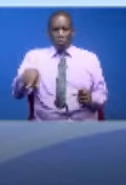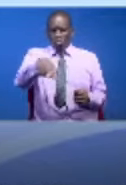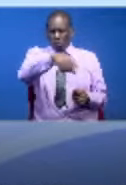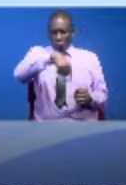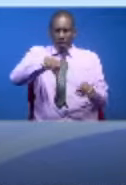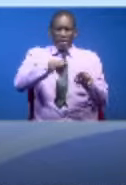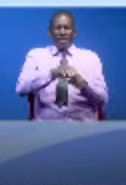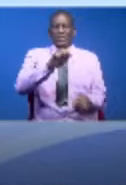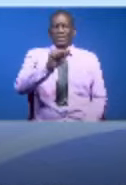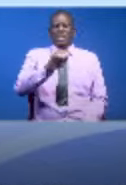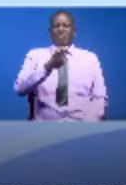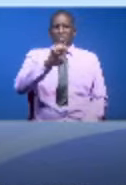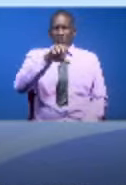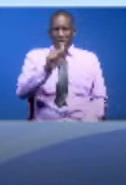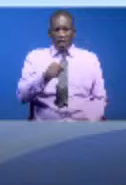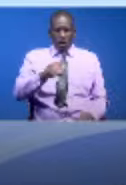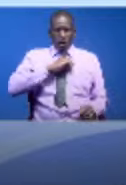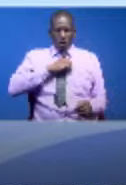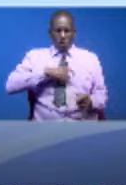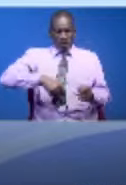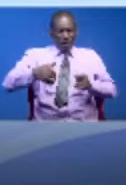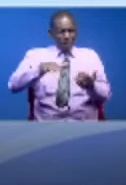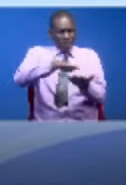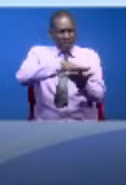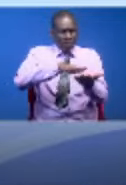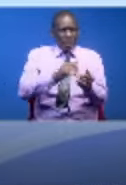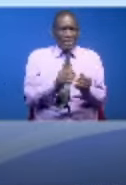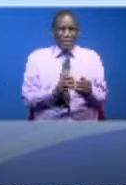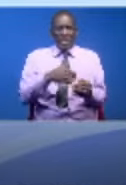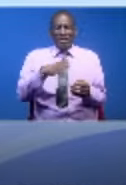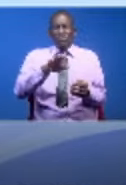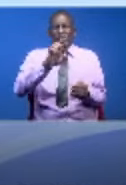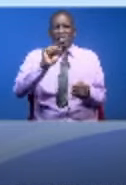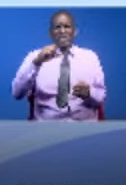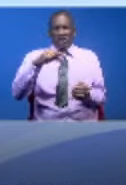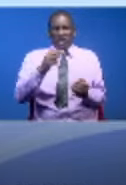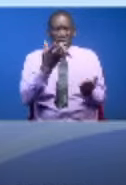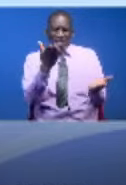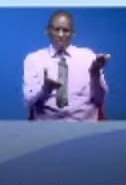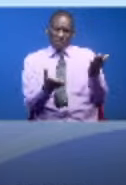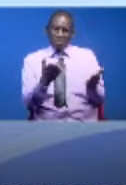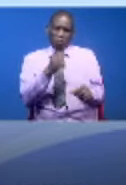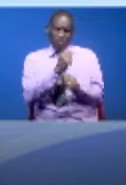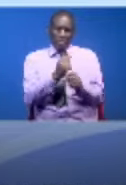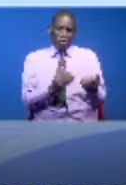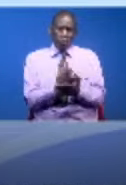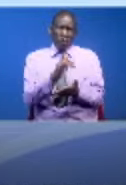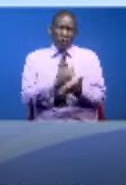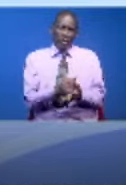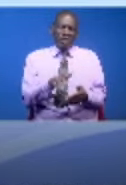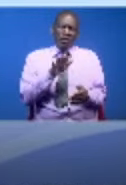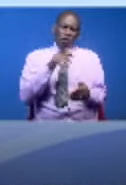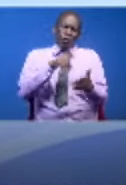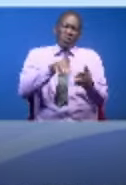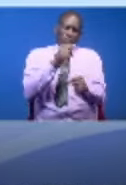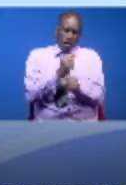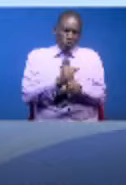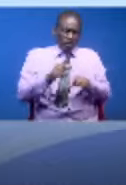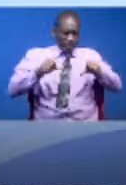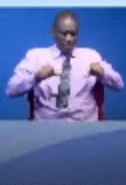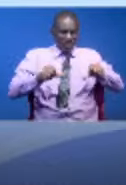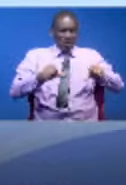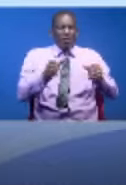our own supplier base, go through an ESG assessment to ensure that their practices are sustainable.